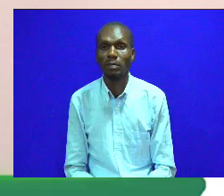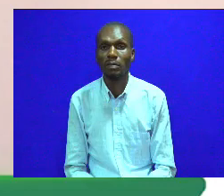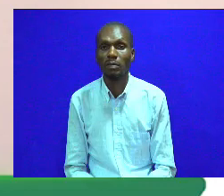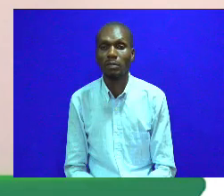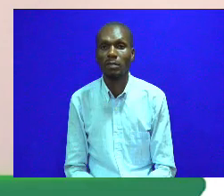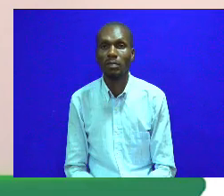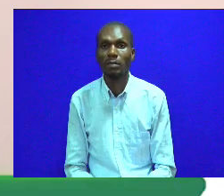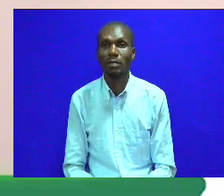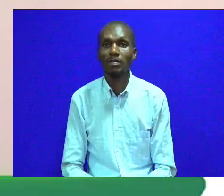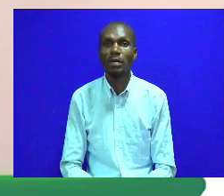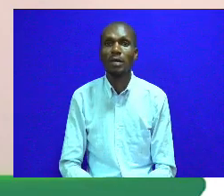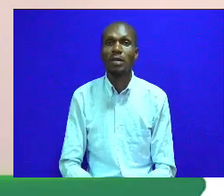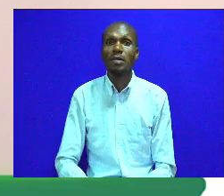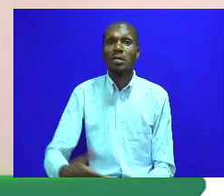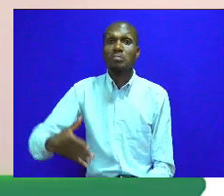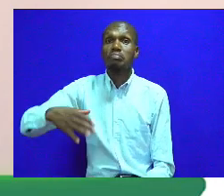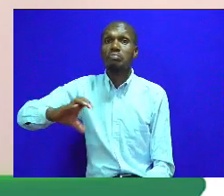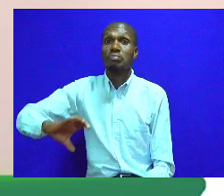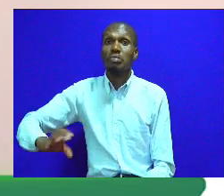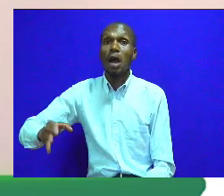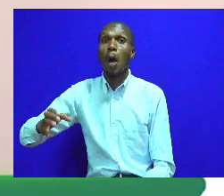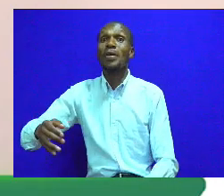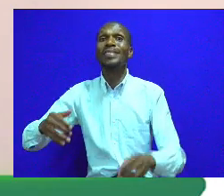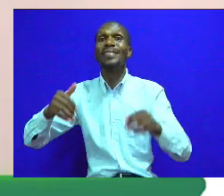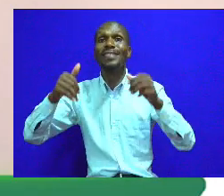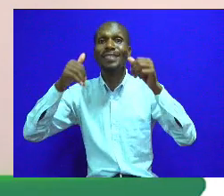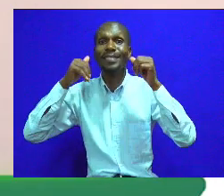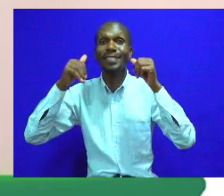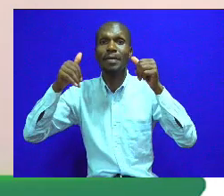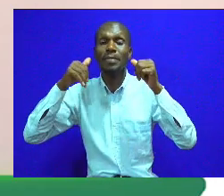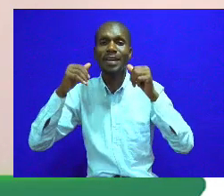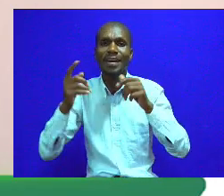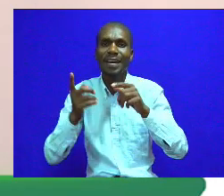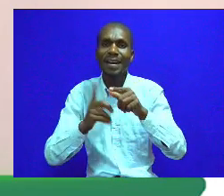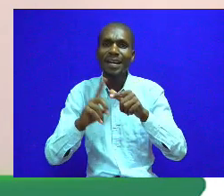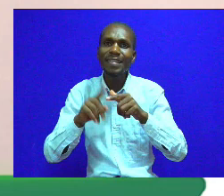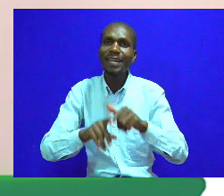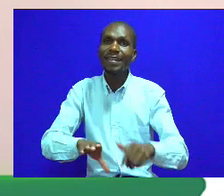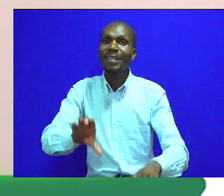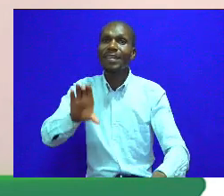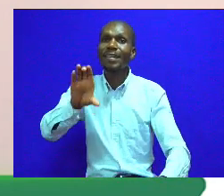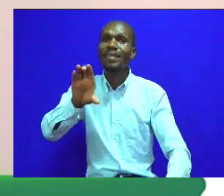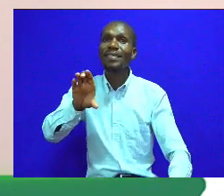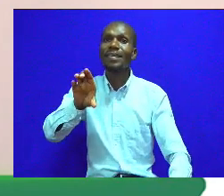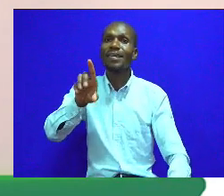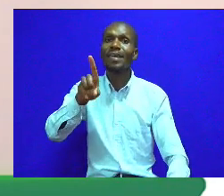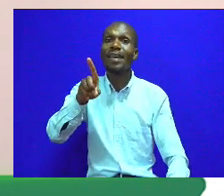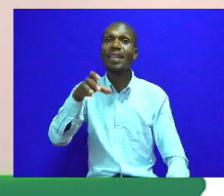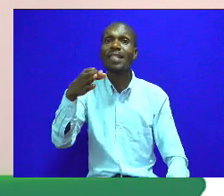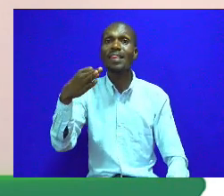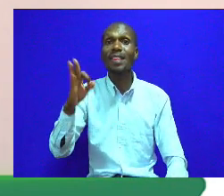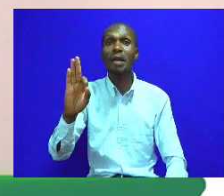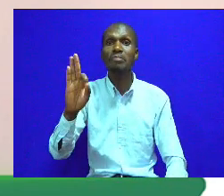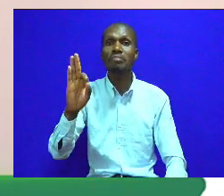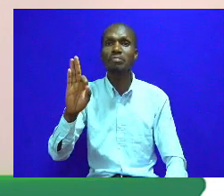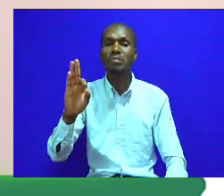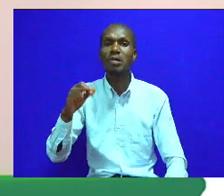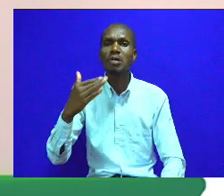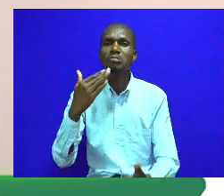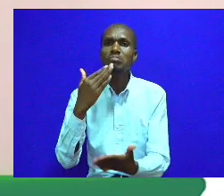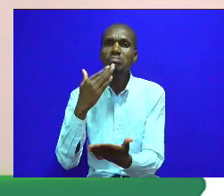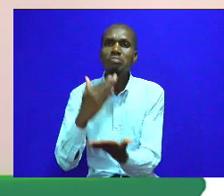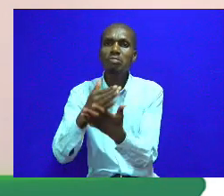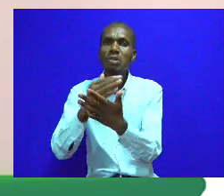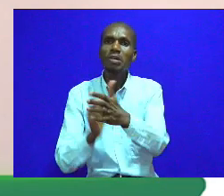Ntoko na kuruwa se county ya Nyamira nigo ABC yomubunge o West Mugirango Steve Mogaka. Egen rete kwenye kiabu nango sirabale